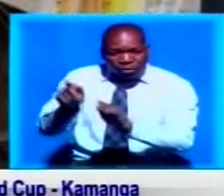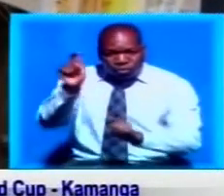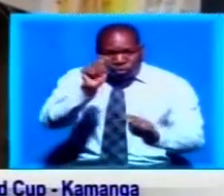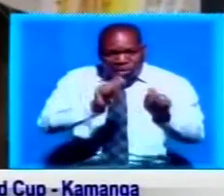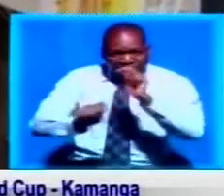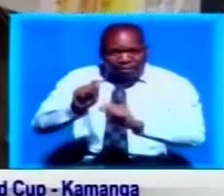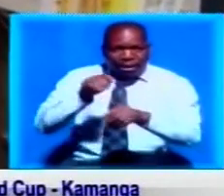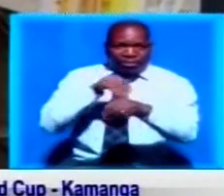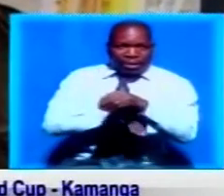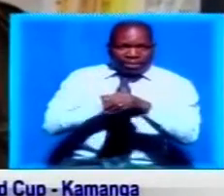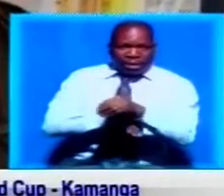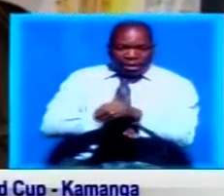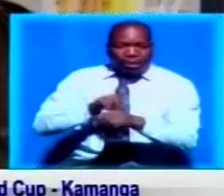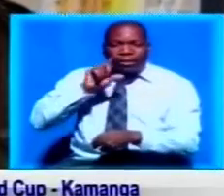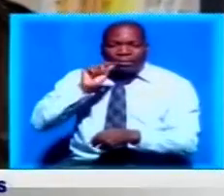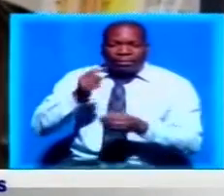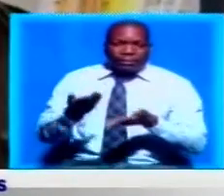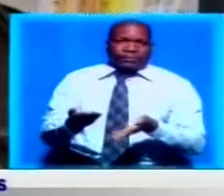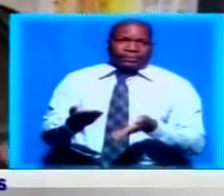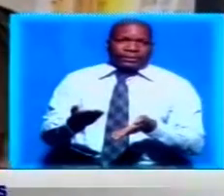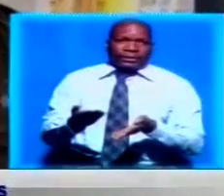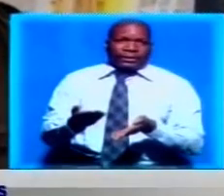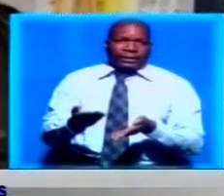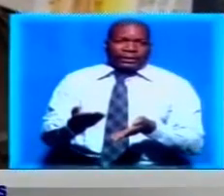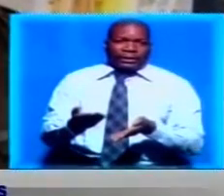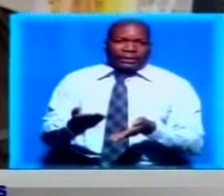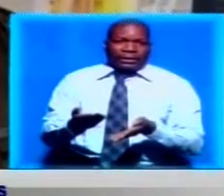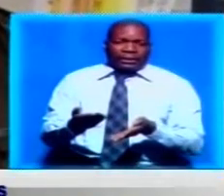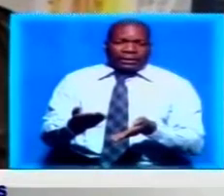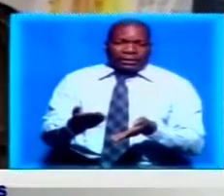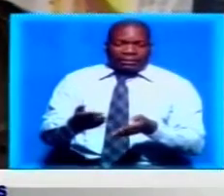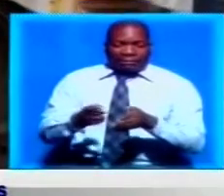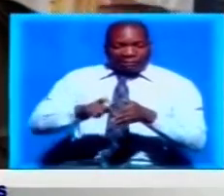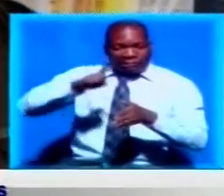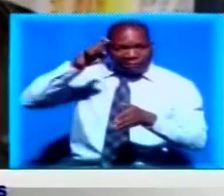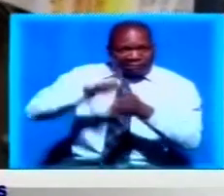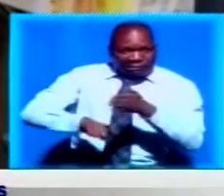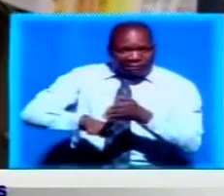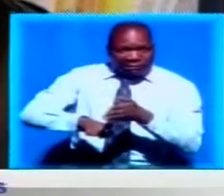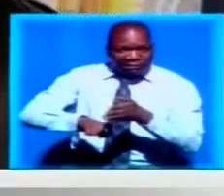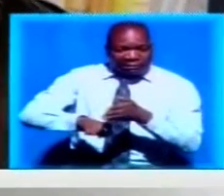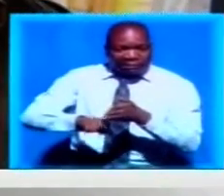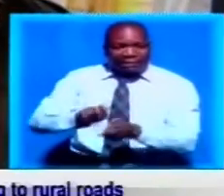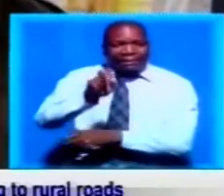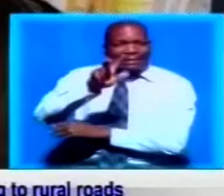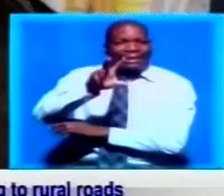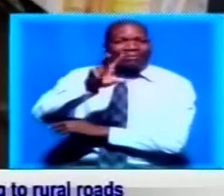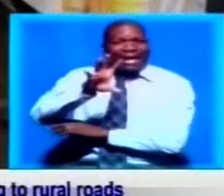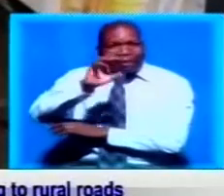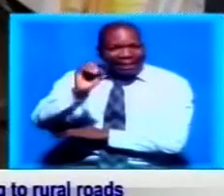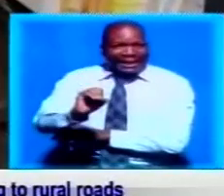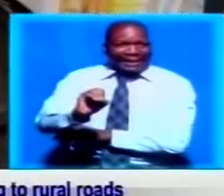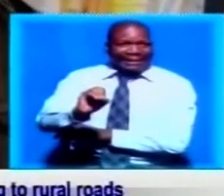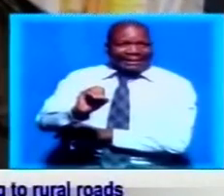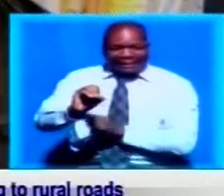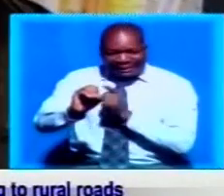tourism in Livingstone, at the moment the corporate tax is 35%. I mean, we